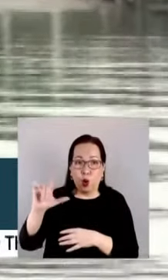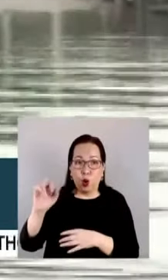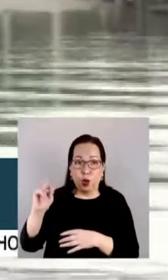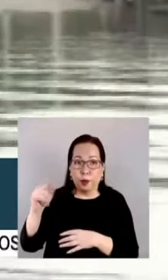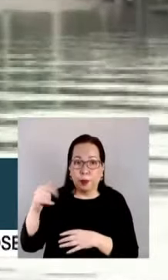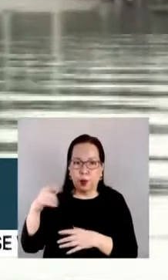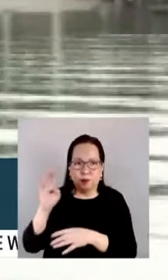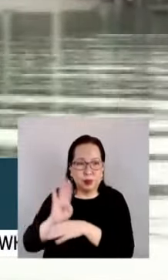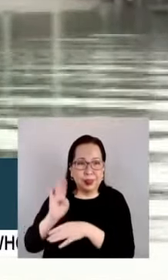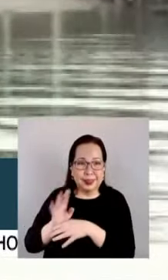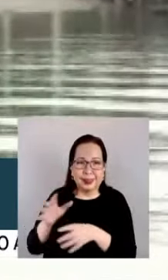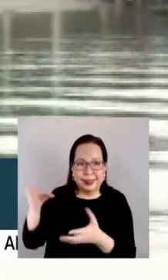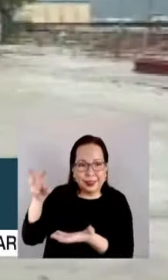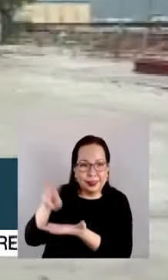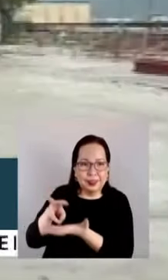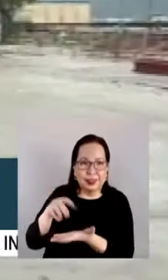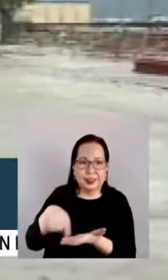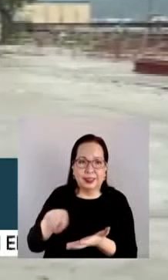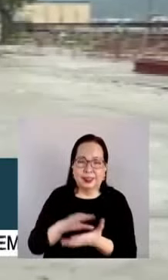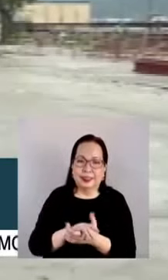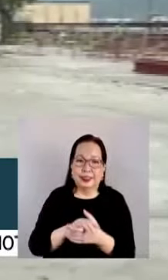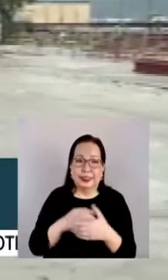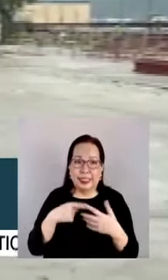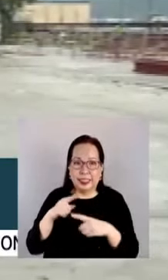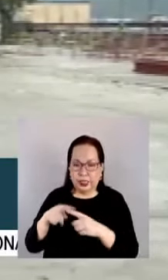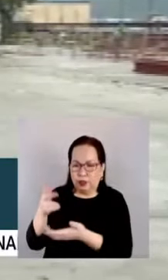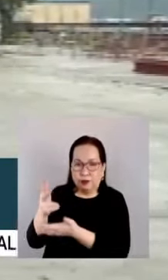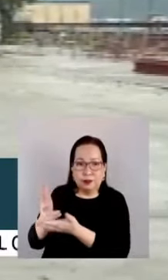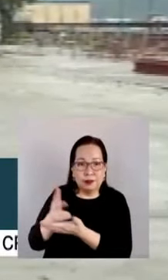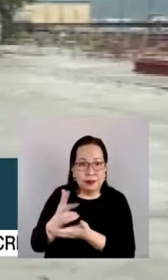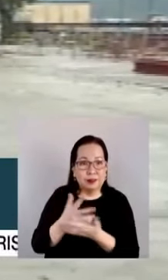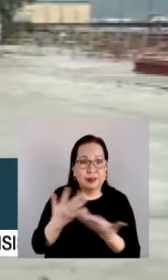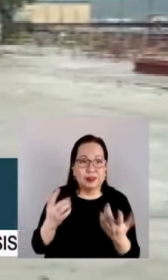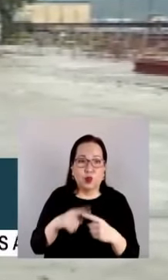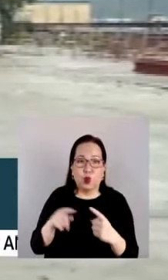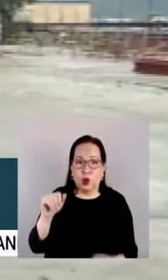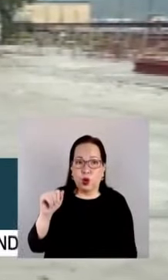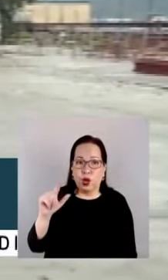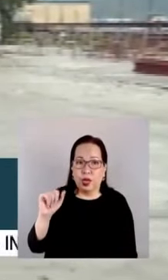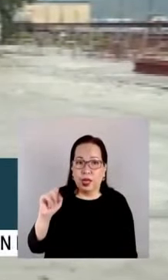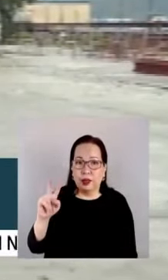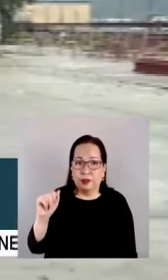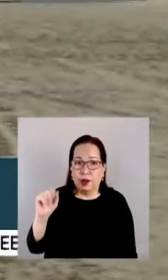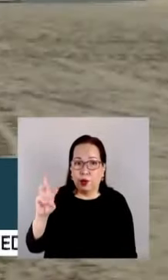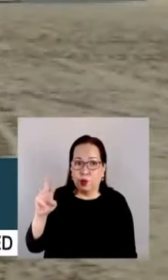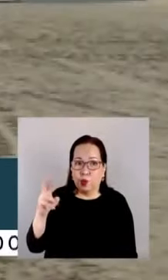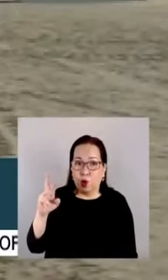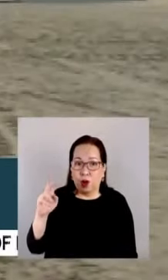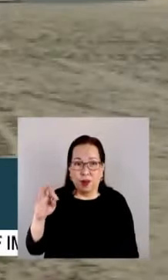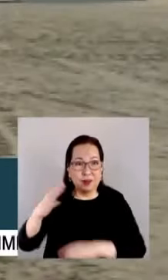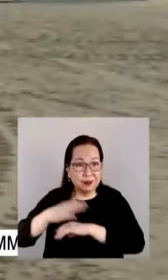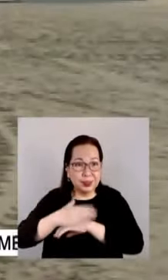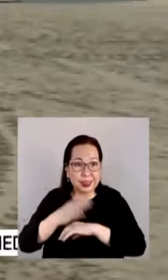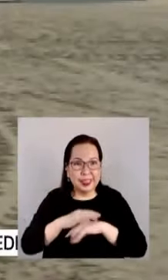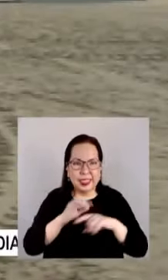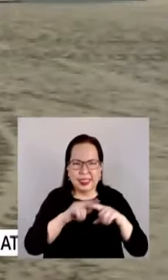District, logistics terminals such as the Alava Wharf, as well as public utilities.